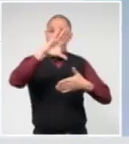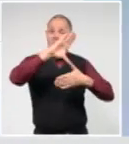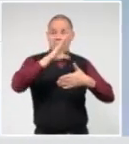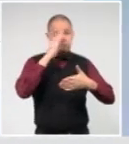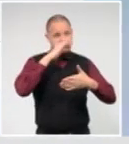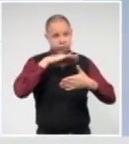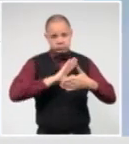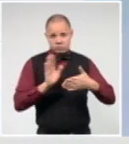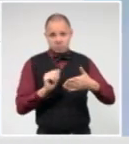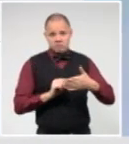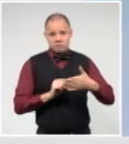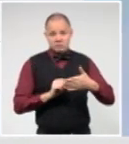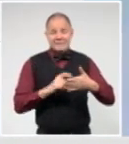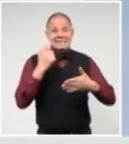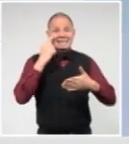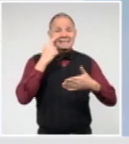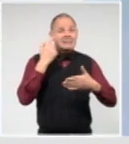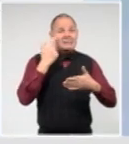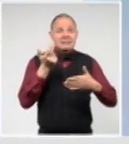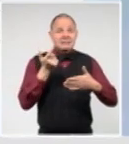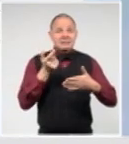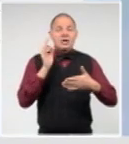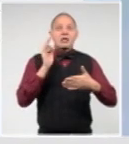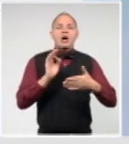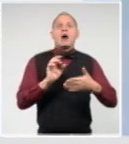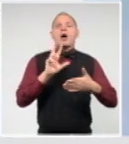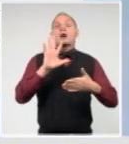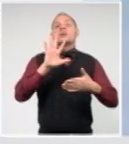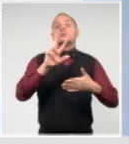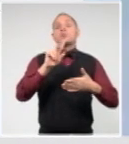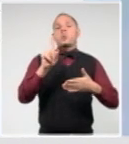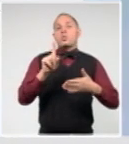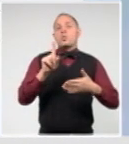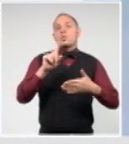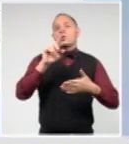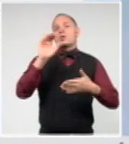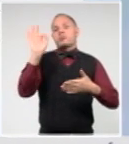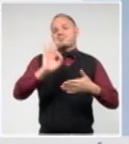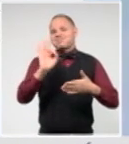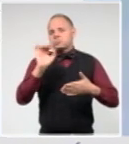51.54% of all cases worldwide, reported